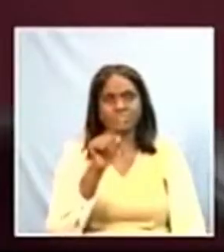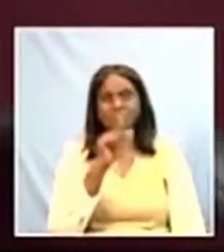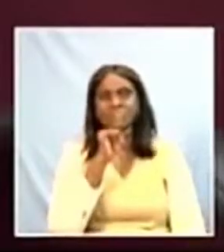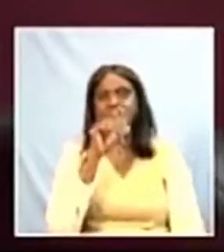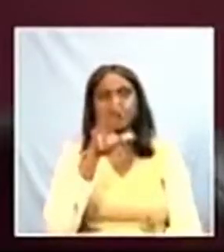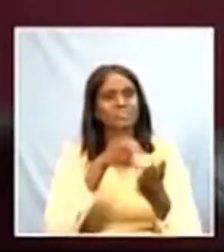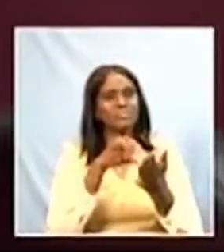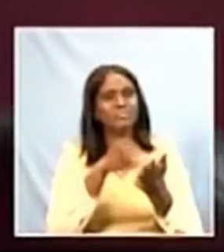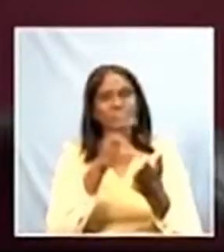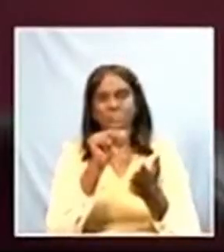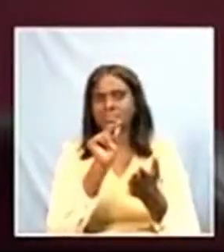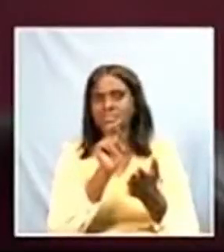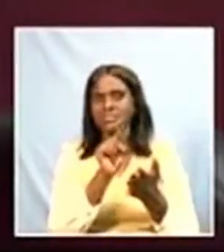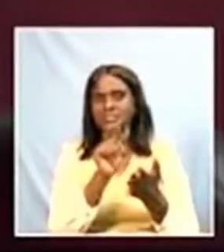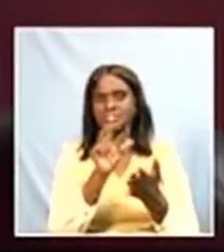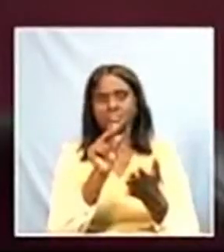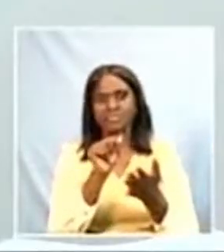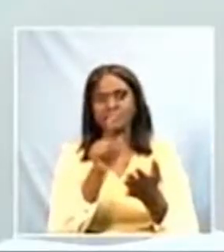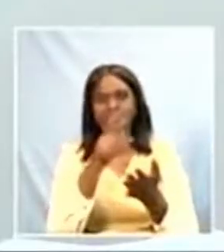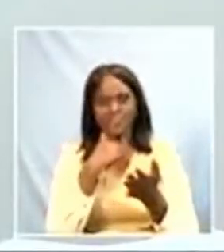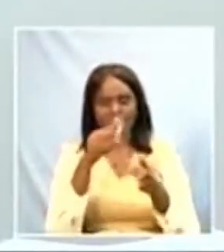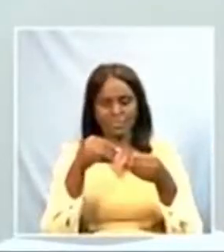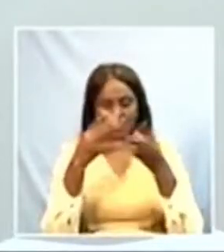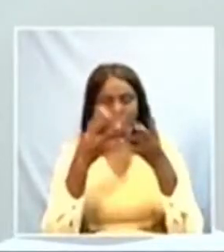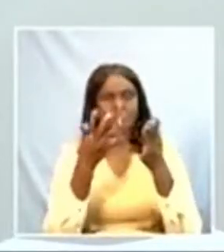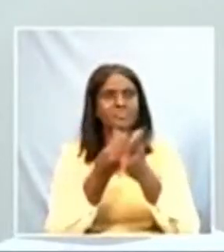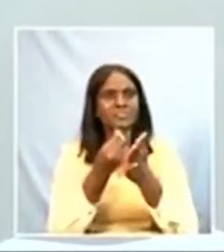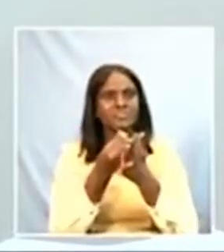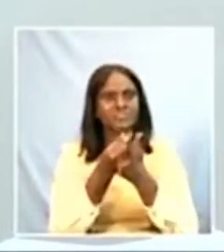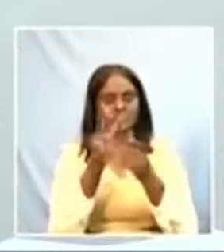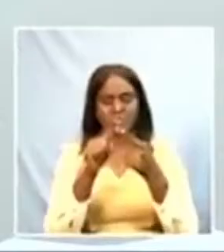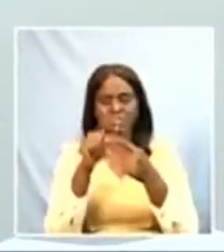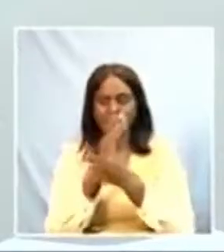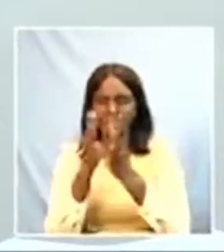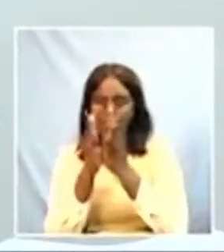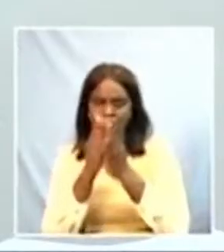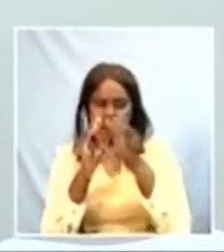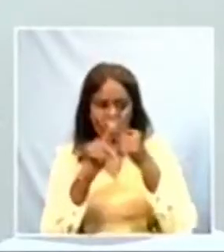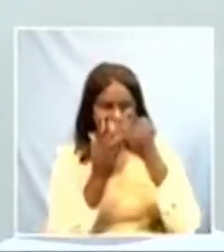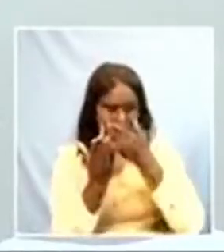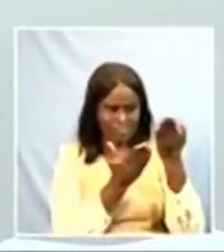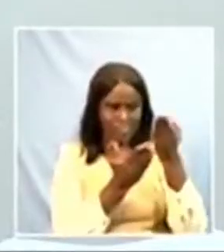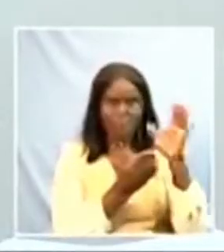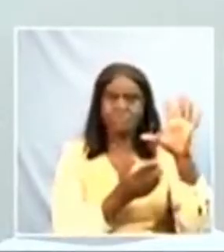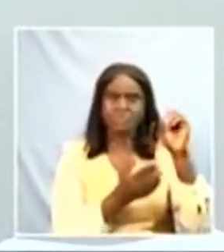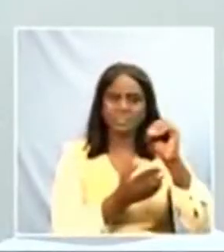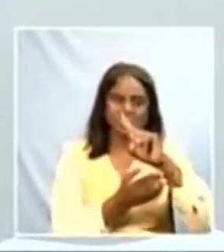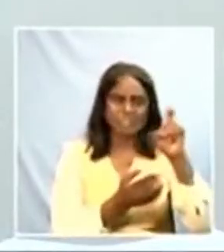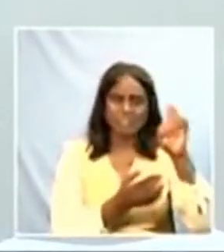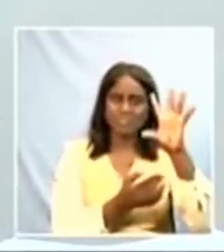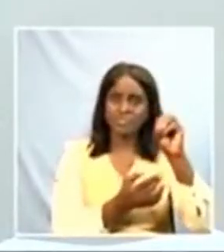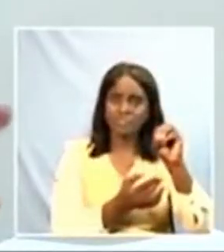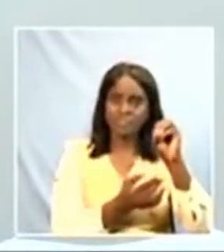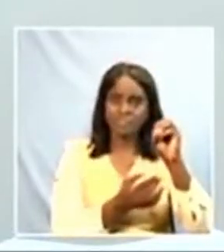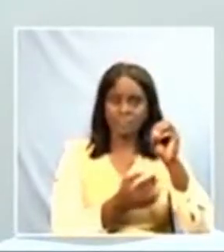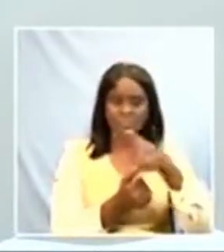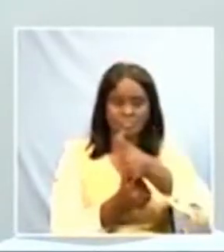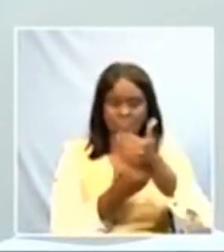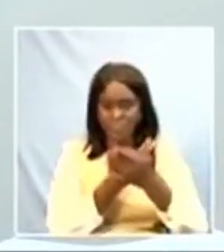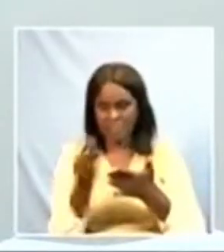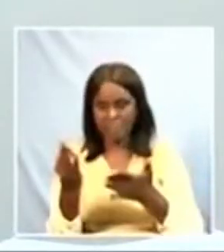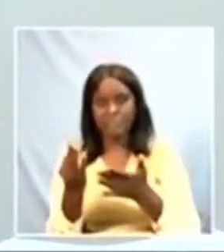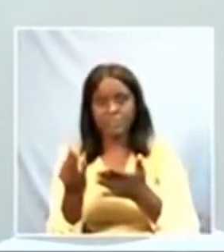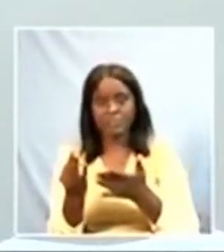case. You have given money to a contractor to supply 150 desks. He failed to